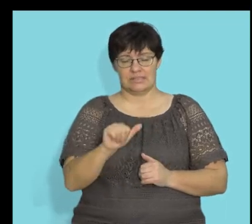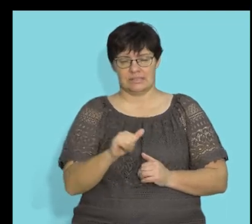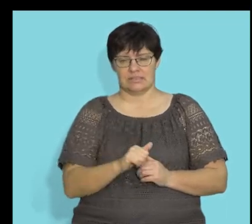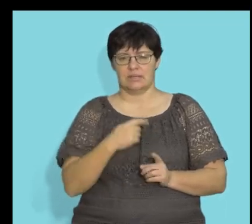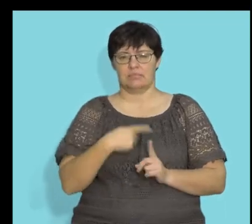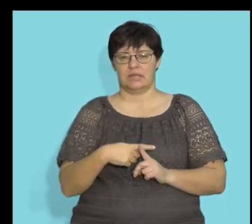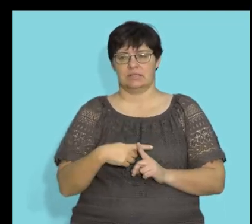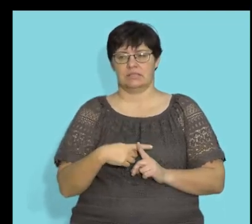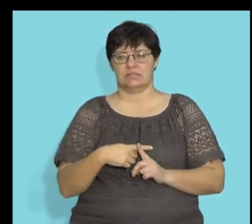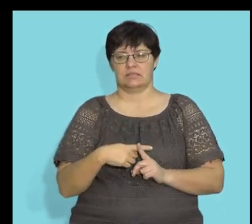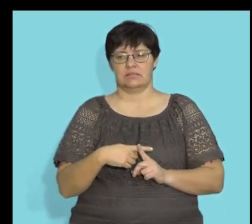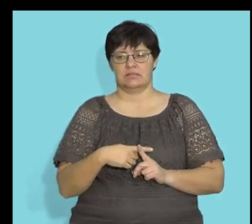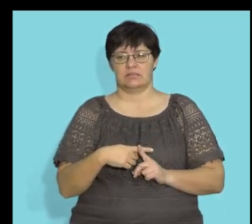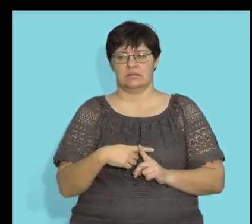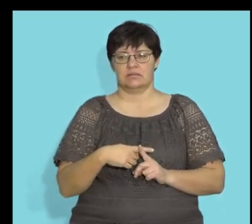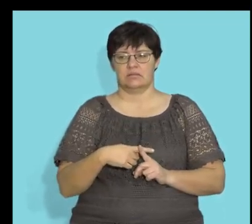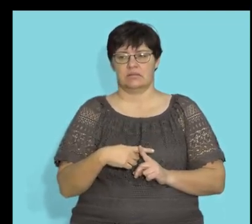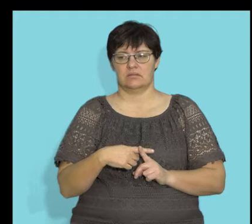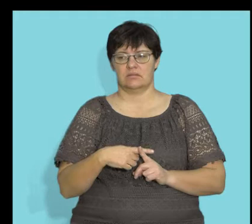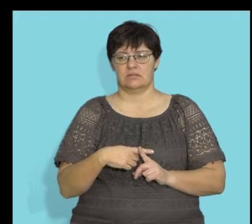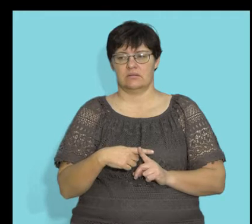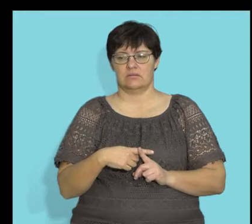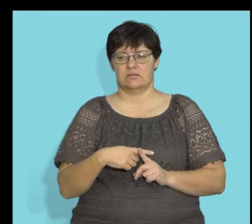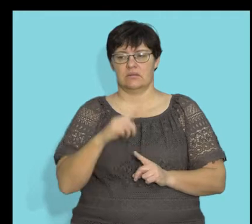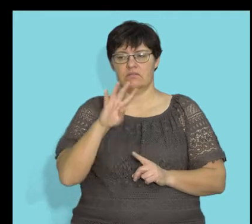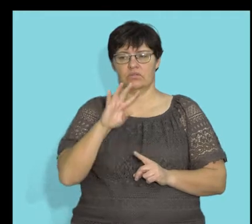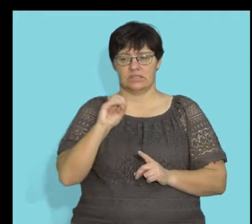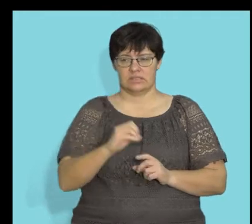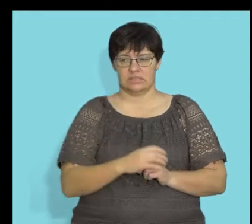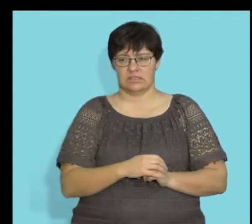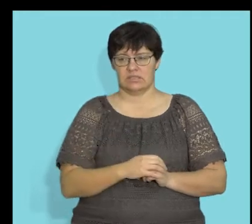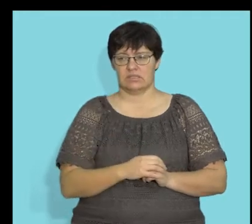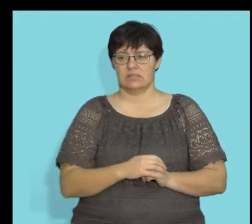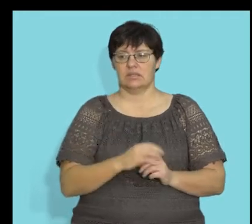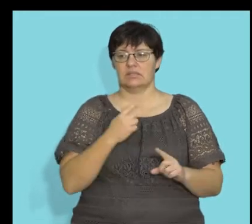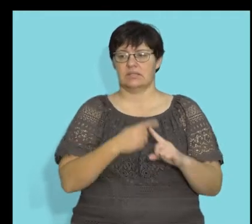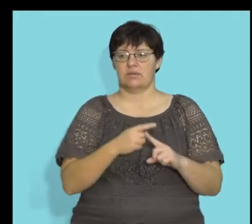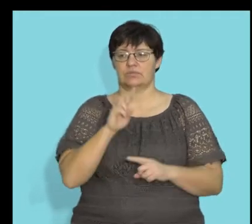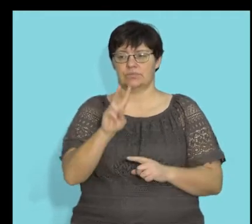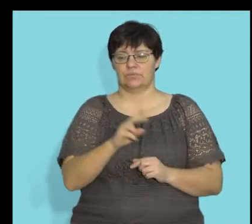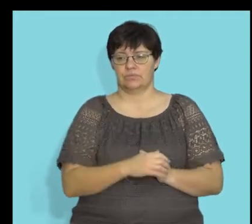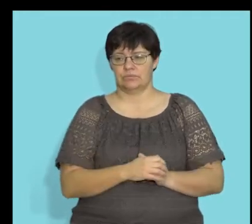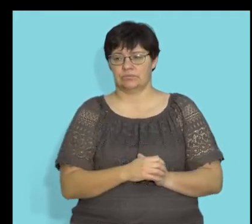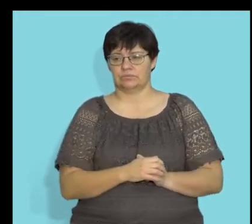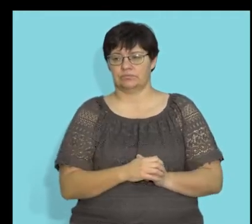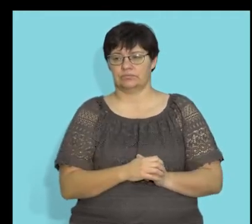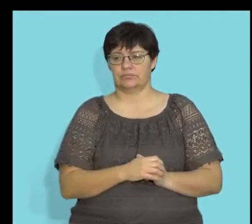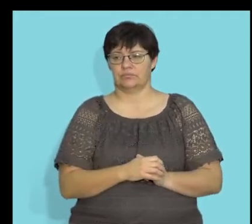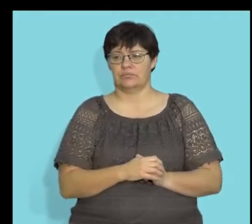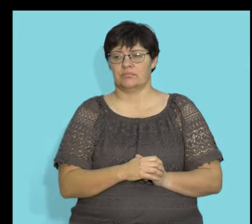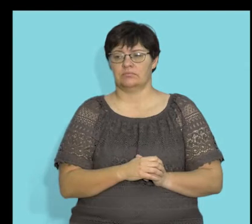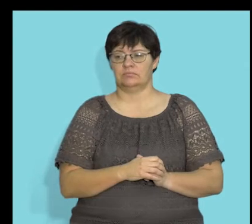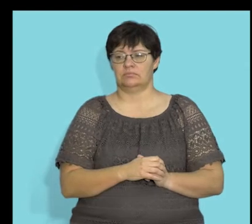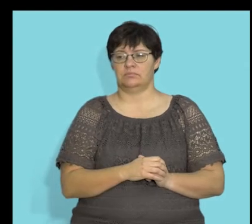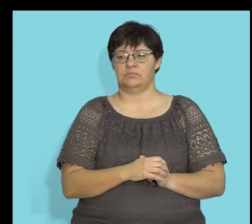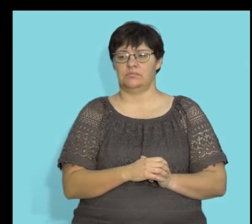46 plus, sorry, that's going to be 40 times 2. So let's plug this